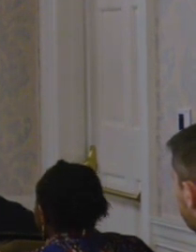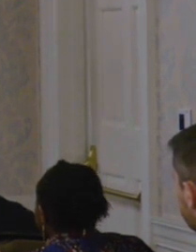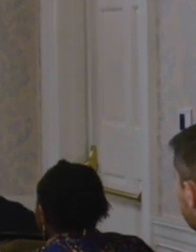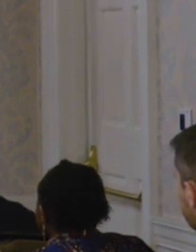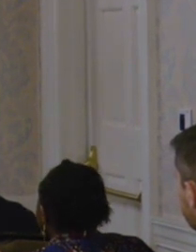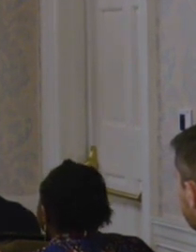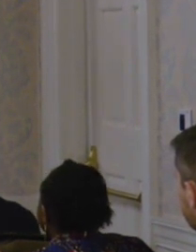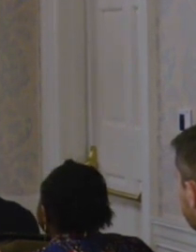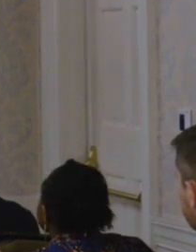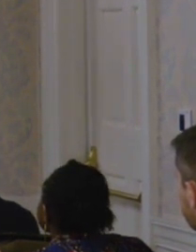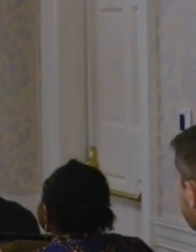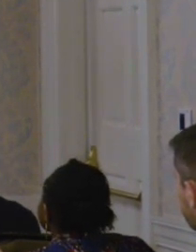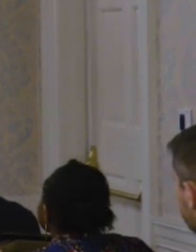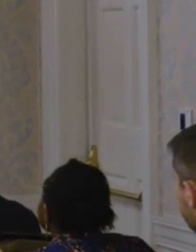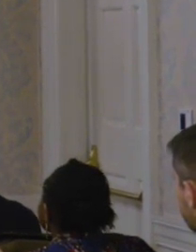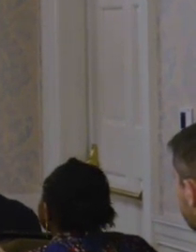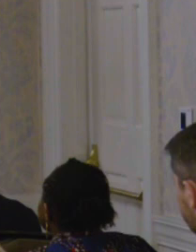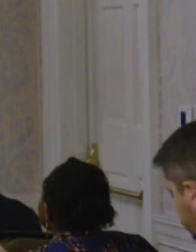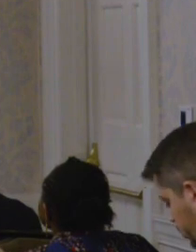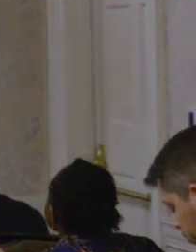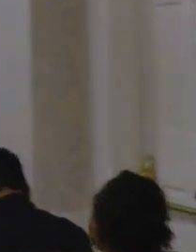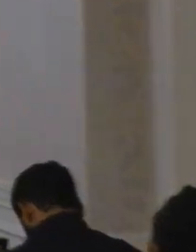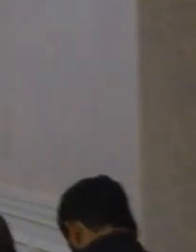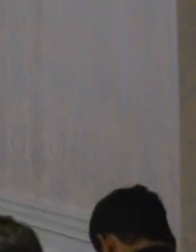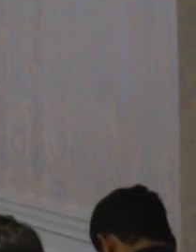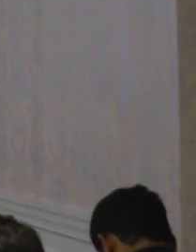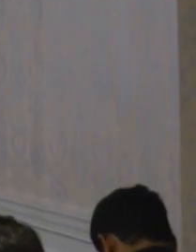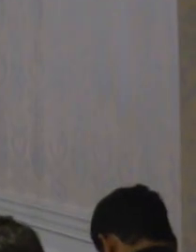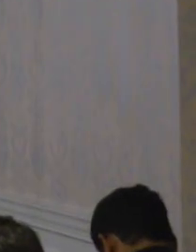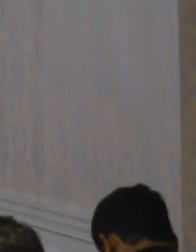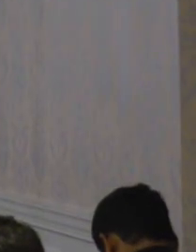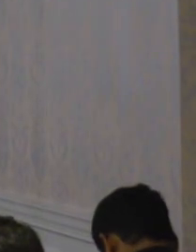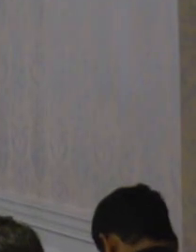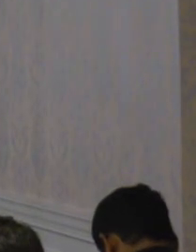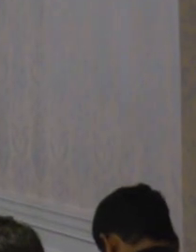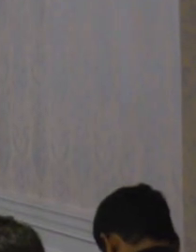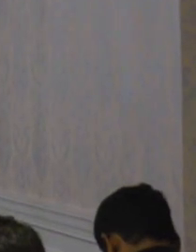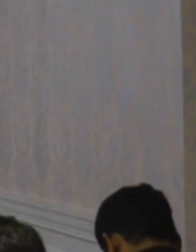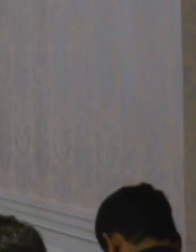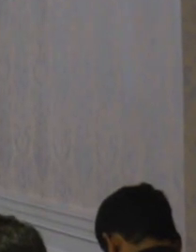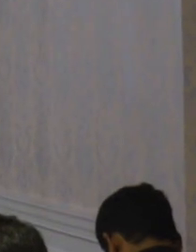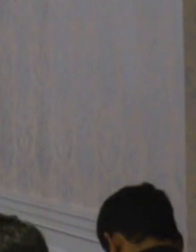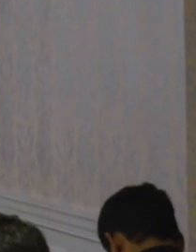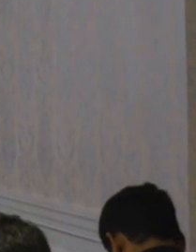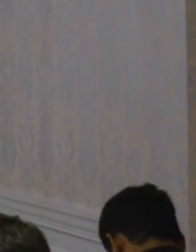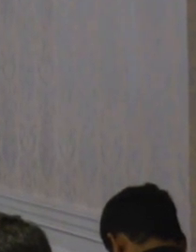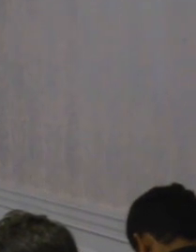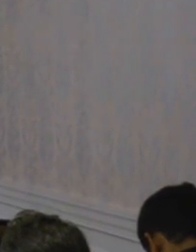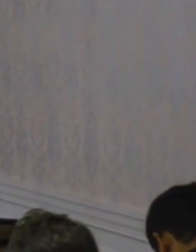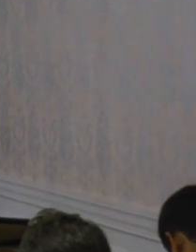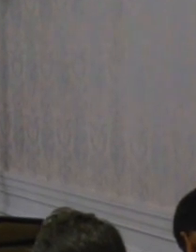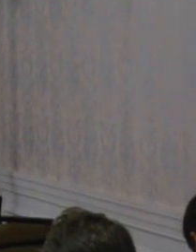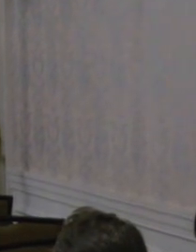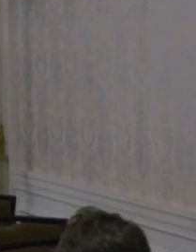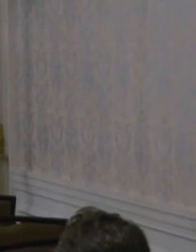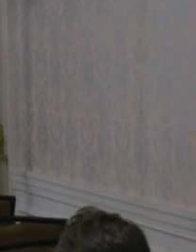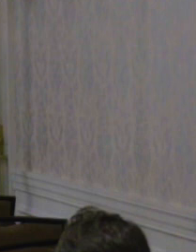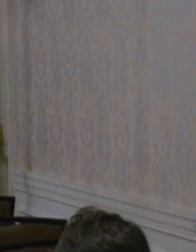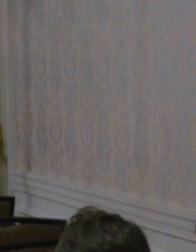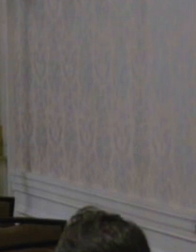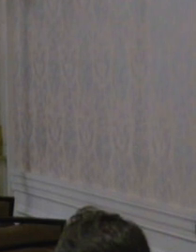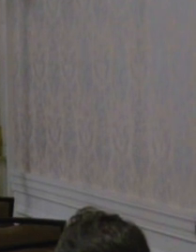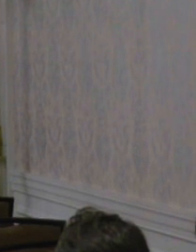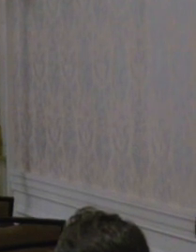this one-size-fits-all approach to personalized learning opportunities for teachers. We'll now give the floor to